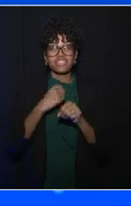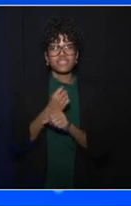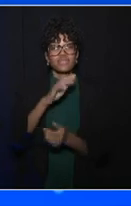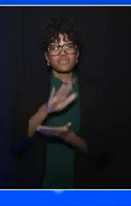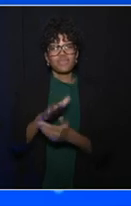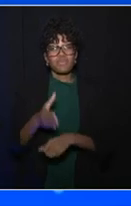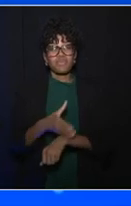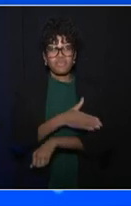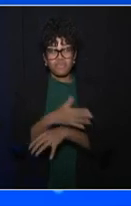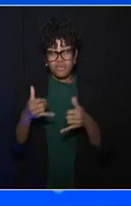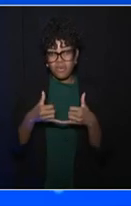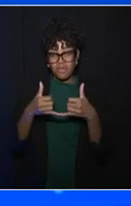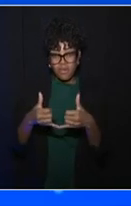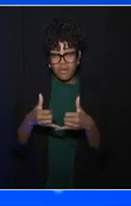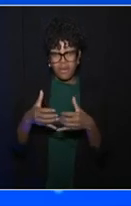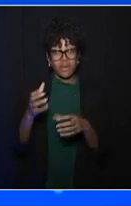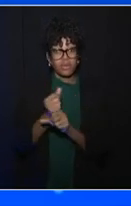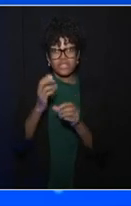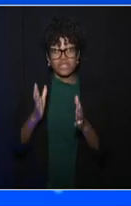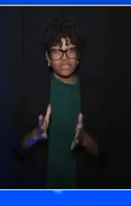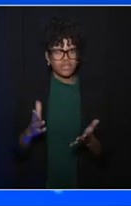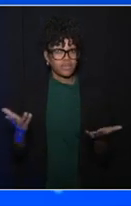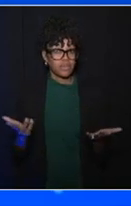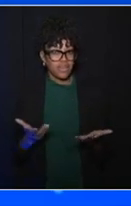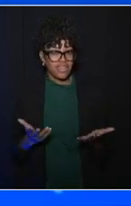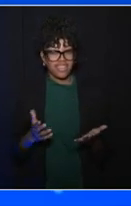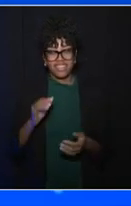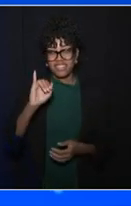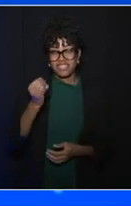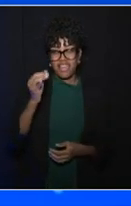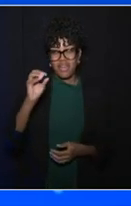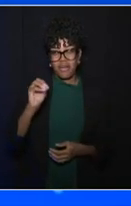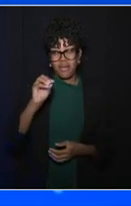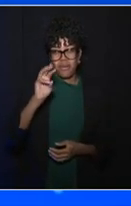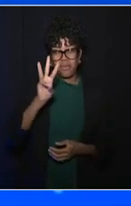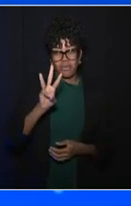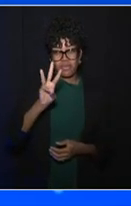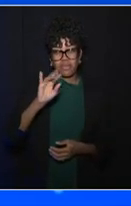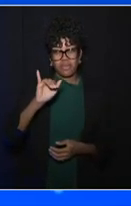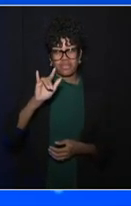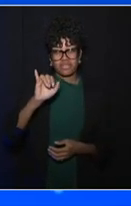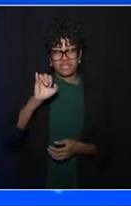Improvement Award, J.O. Wilson Elementary School.